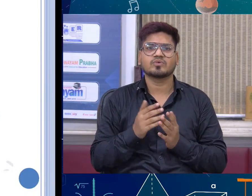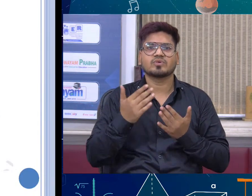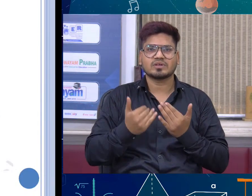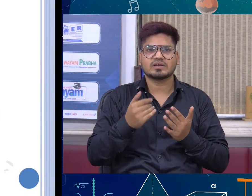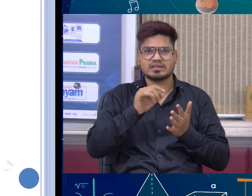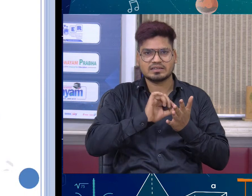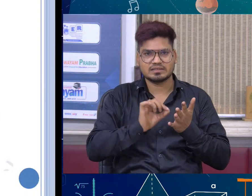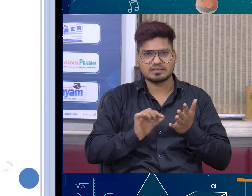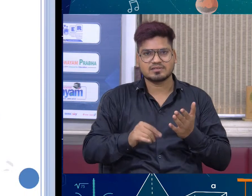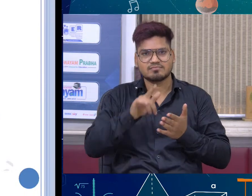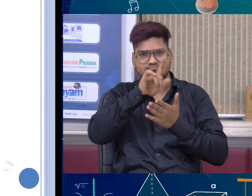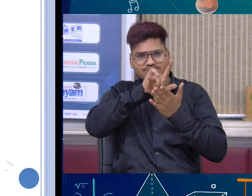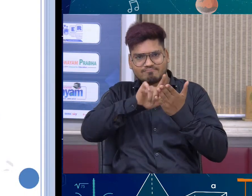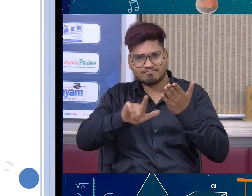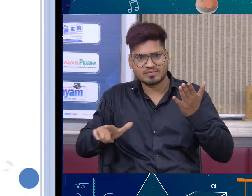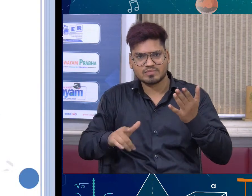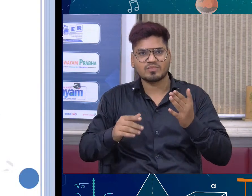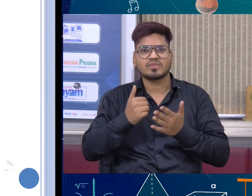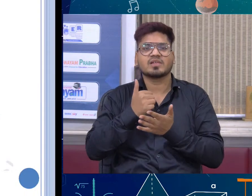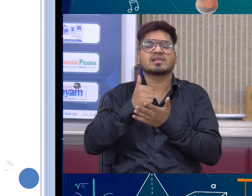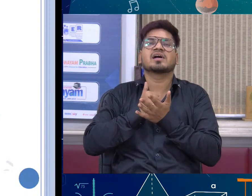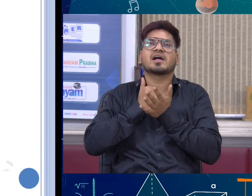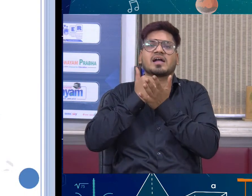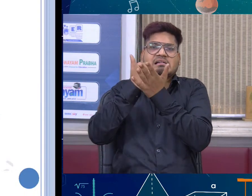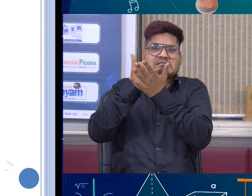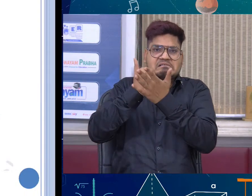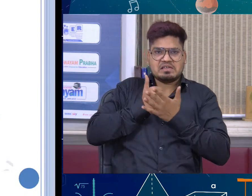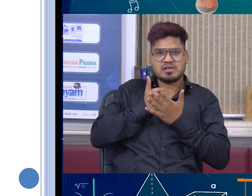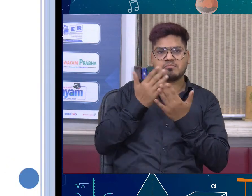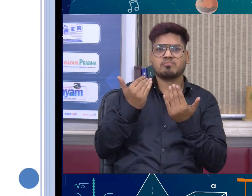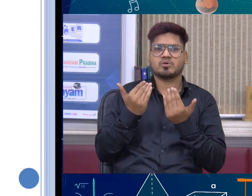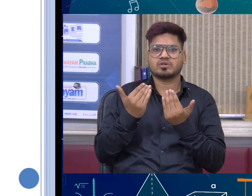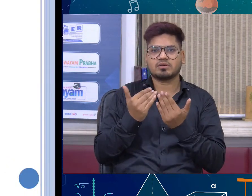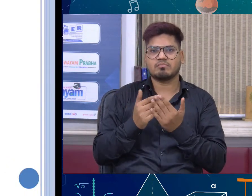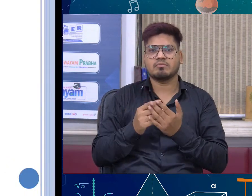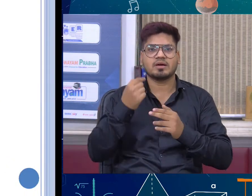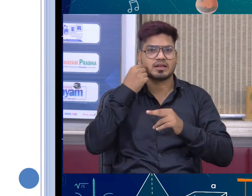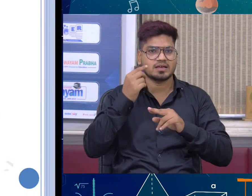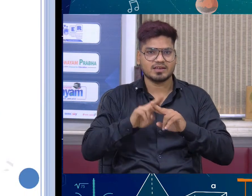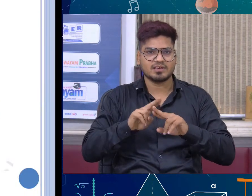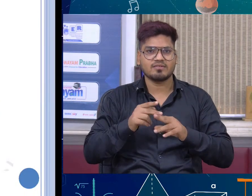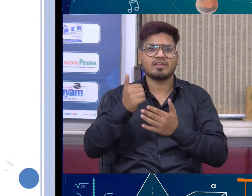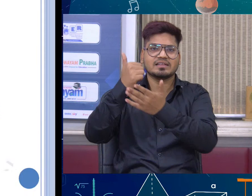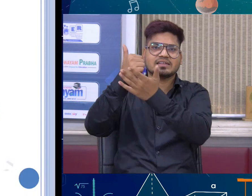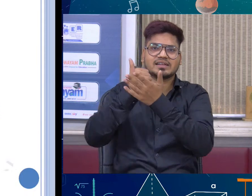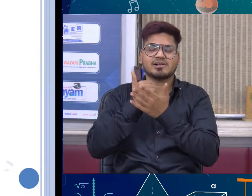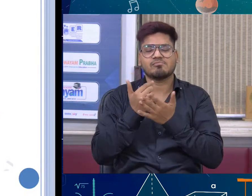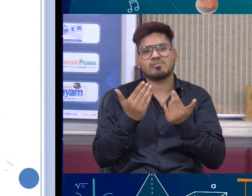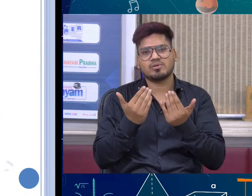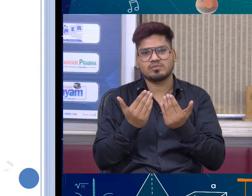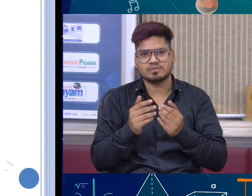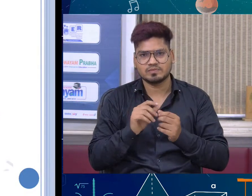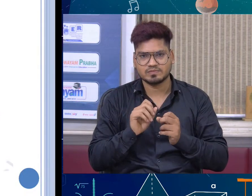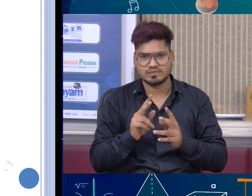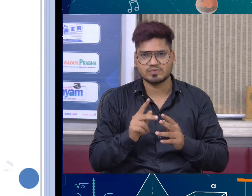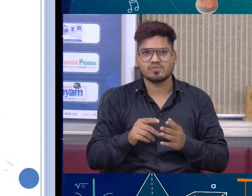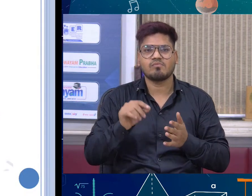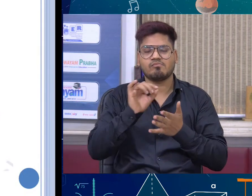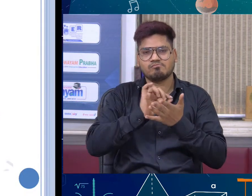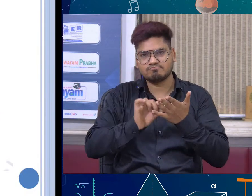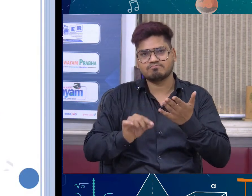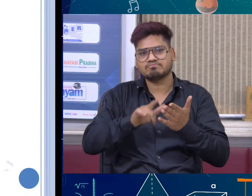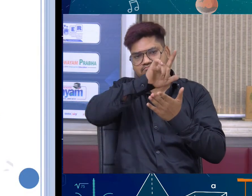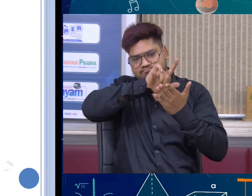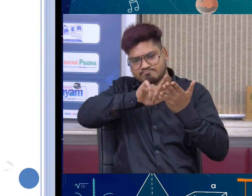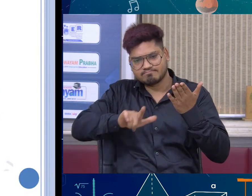a letter. I'll ask help to God. I'll ask. I want to get help from God. So I'll do one thing. I'll go through it to